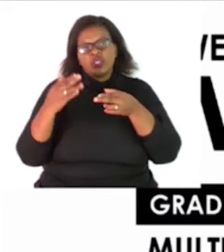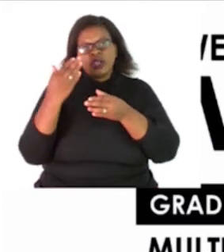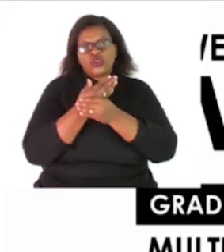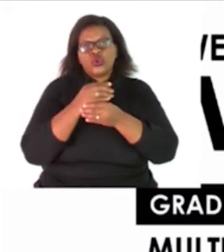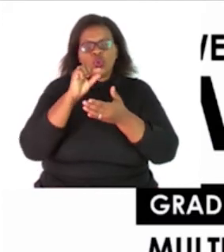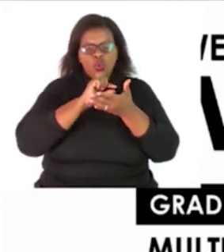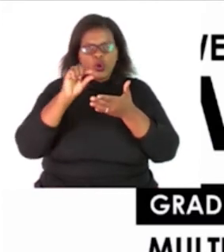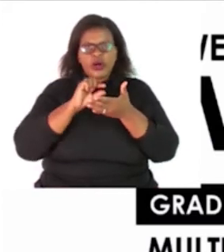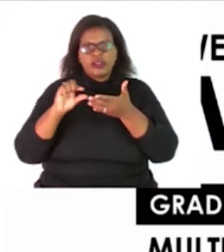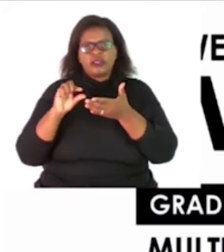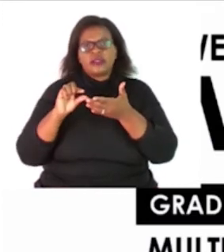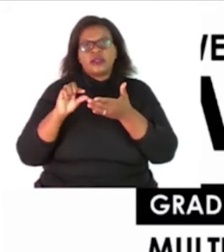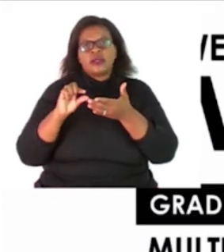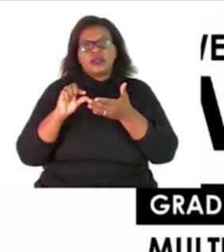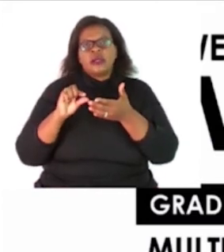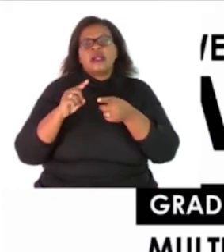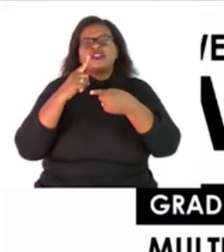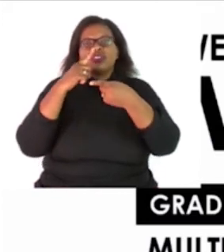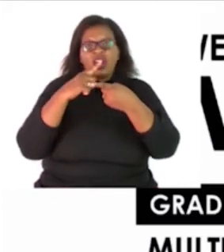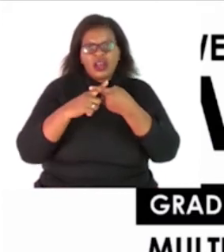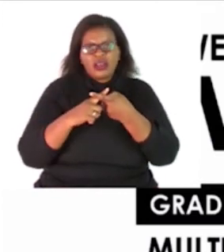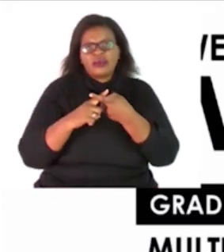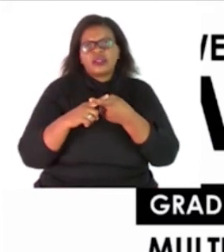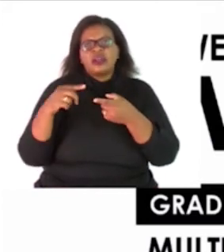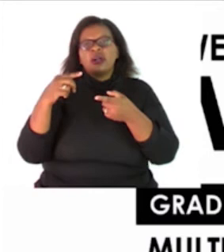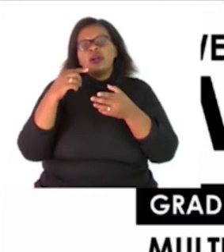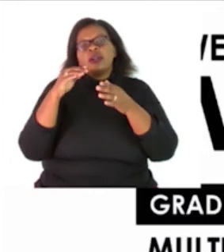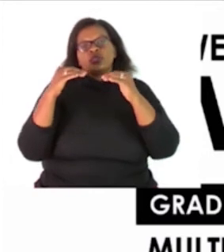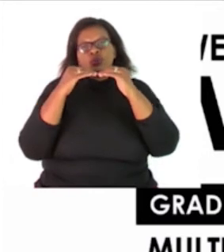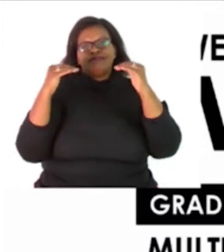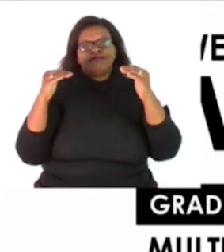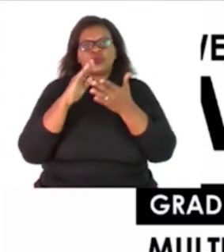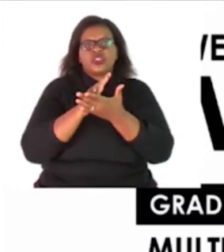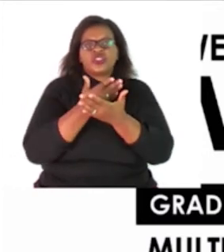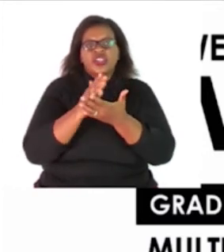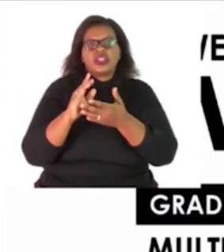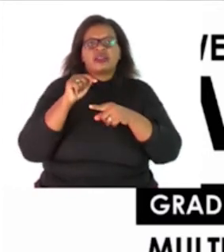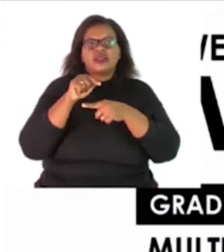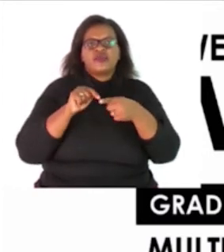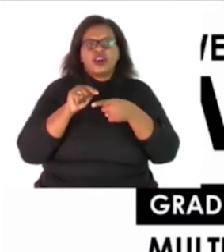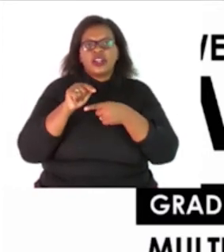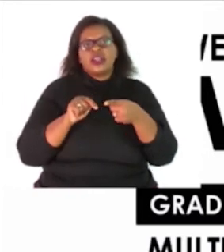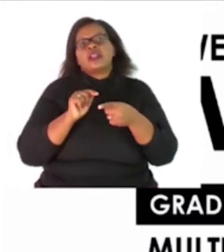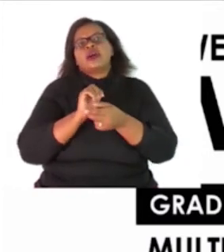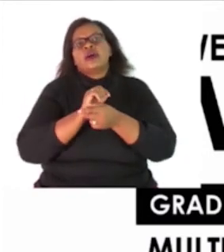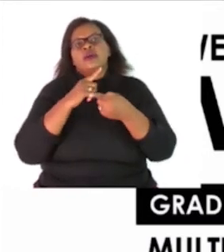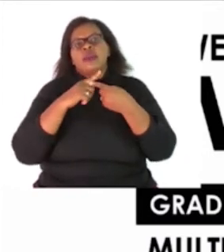in context: times, equal sharing, divided by, multiplied